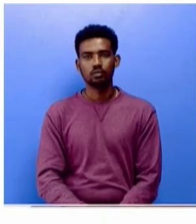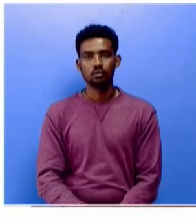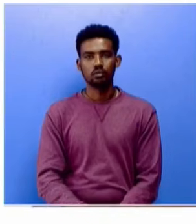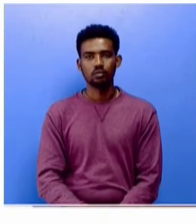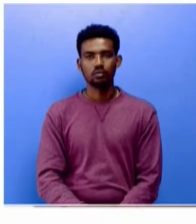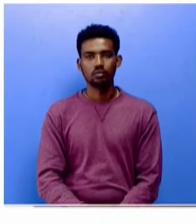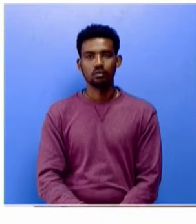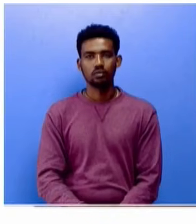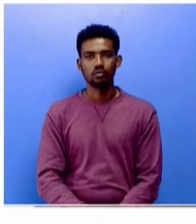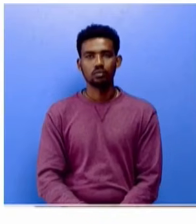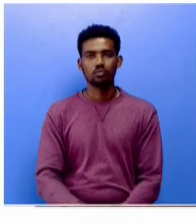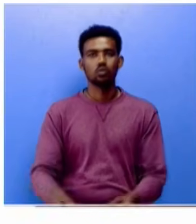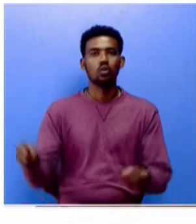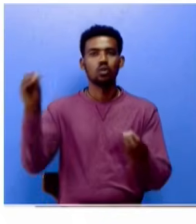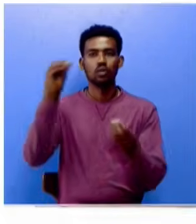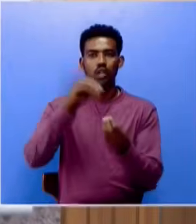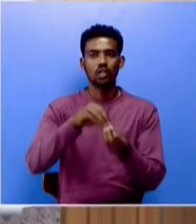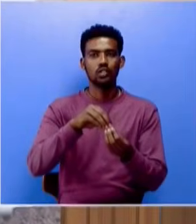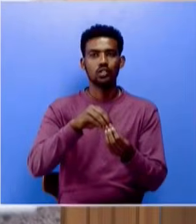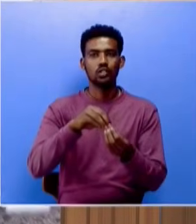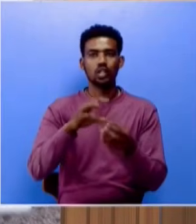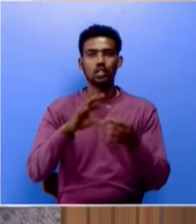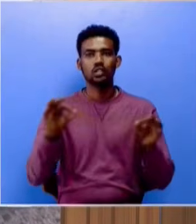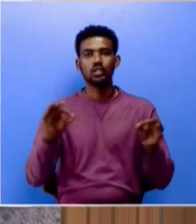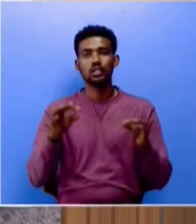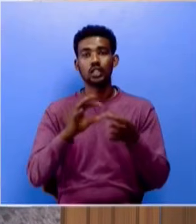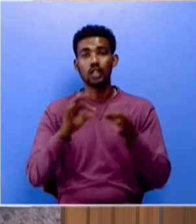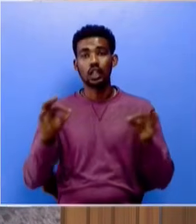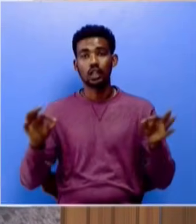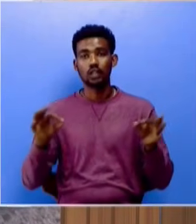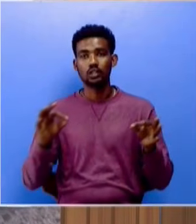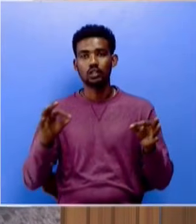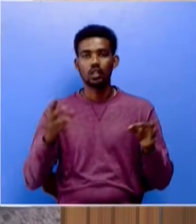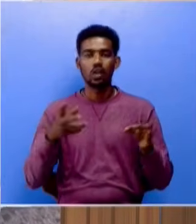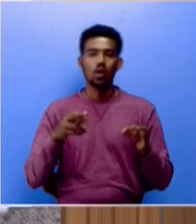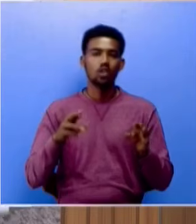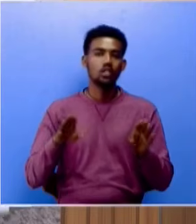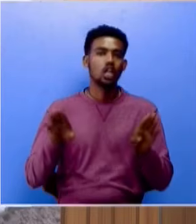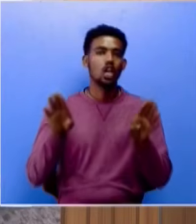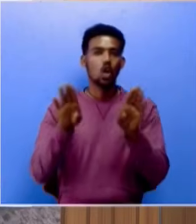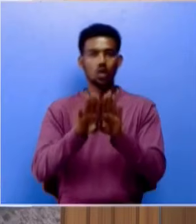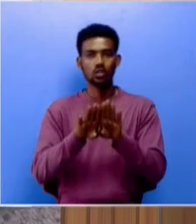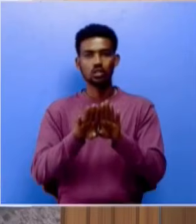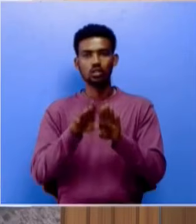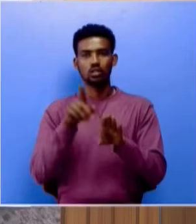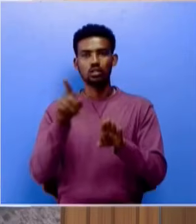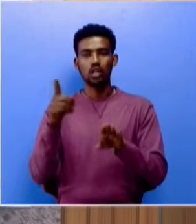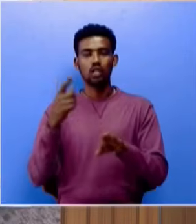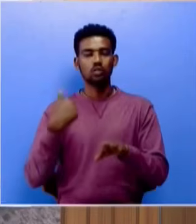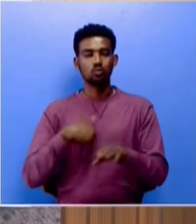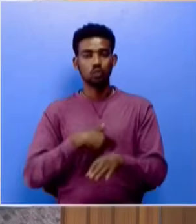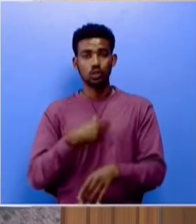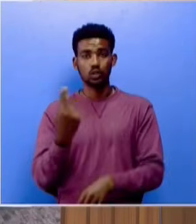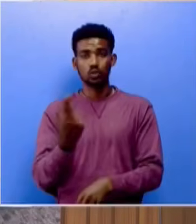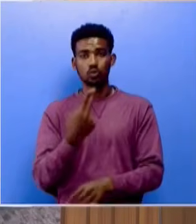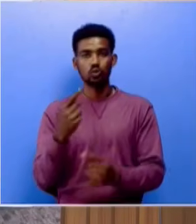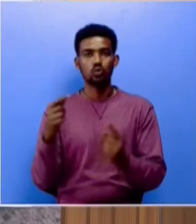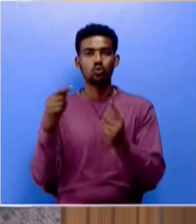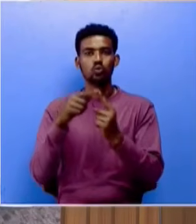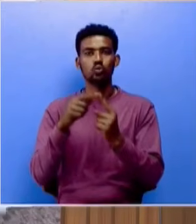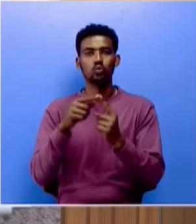Complementary means the sentence or the clauses that we use to make